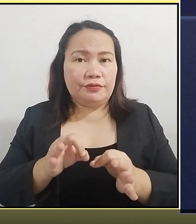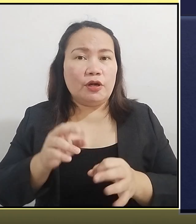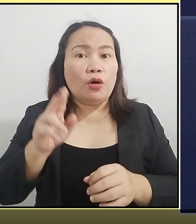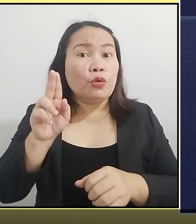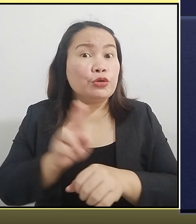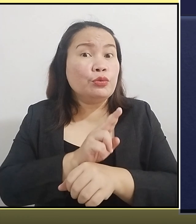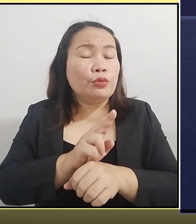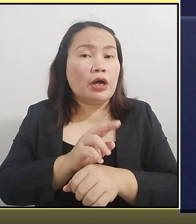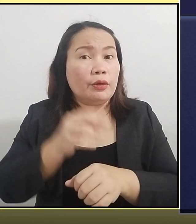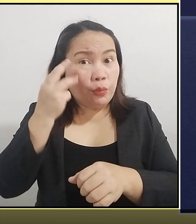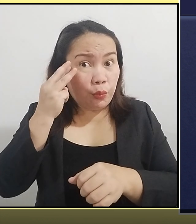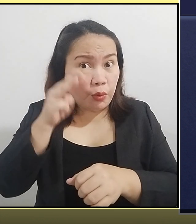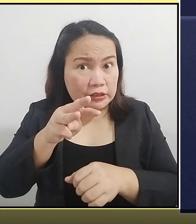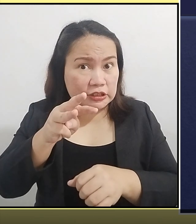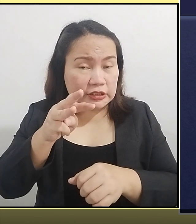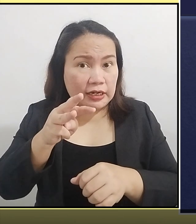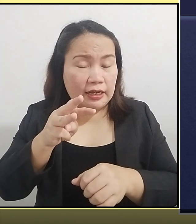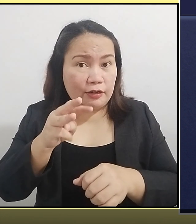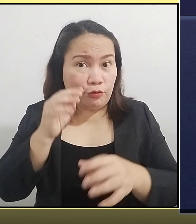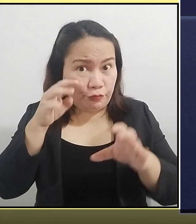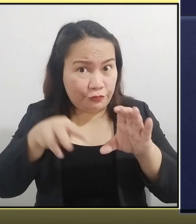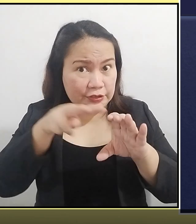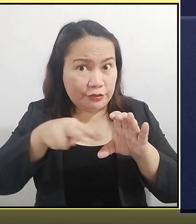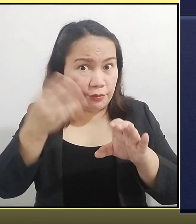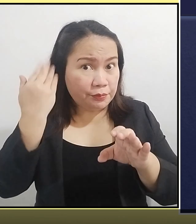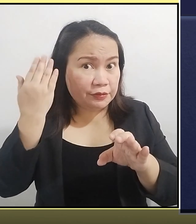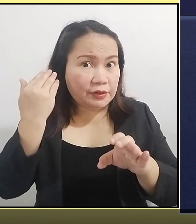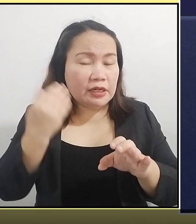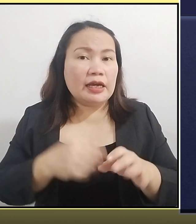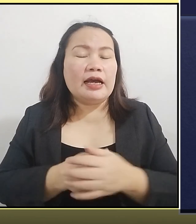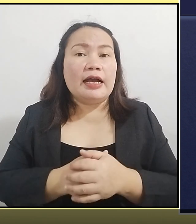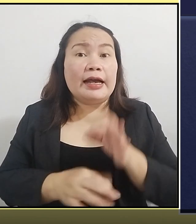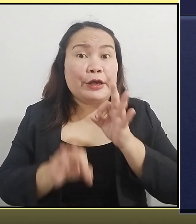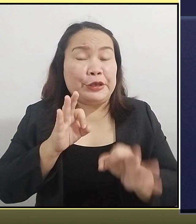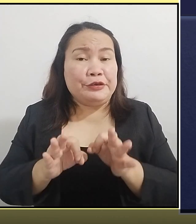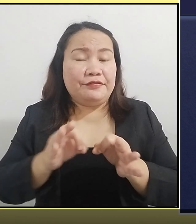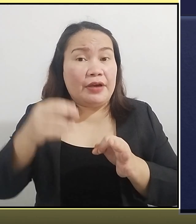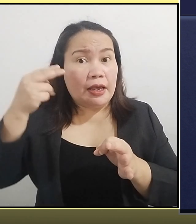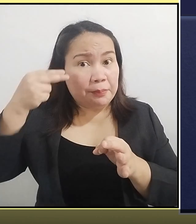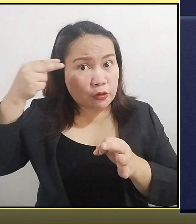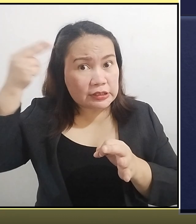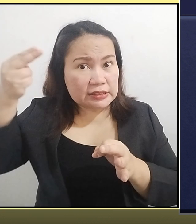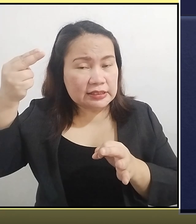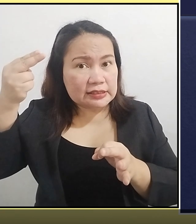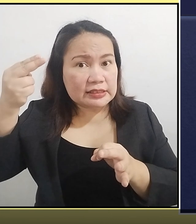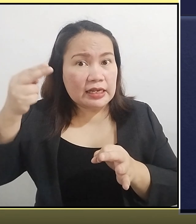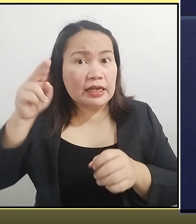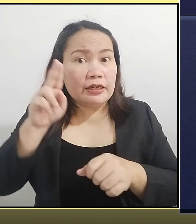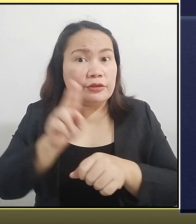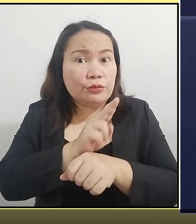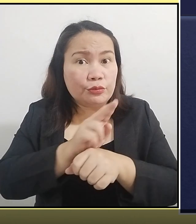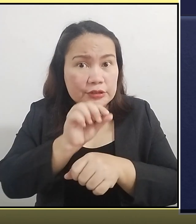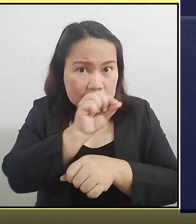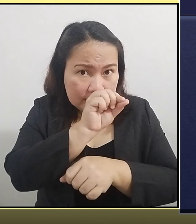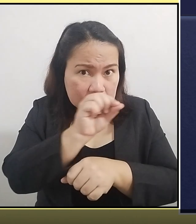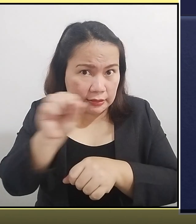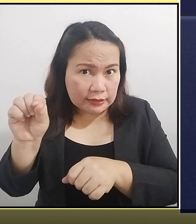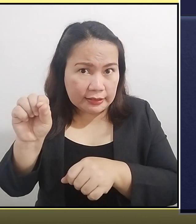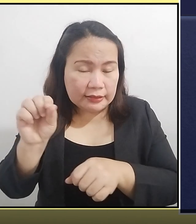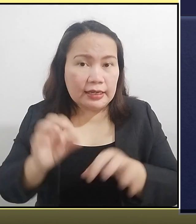ng video ko sa if-then statement, yun po ang lagi kong ginagawa. Kapag hypothesis, naka-underline.